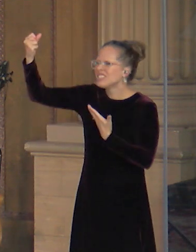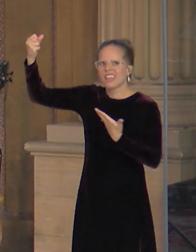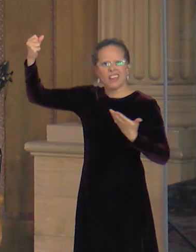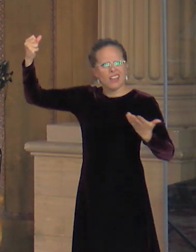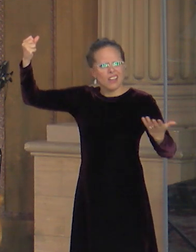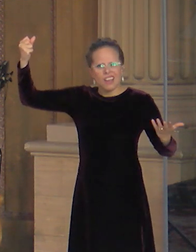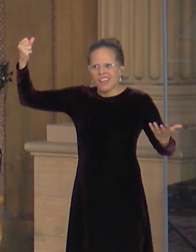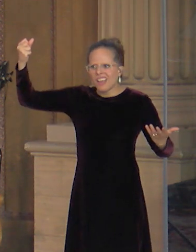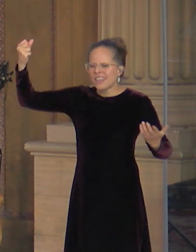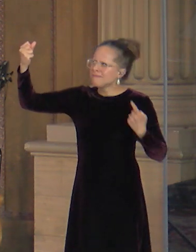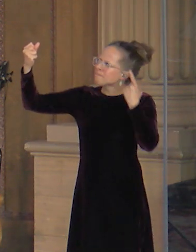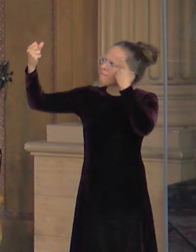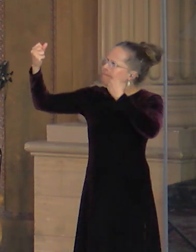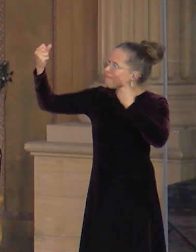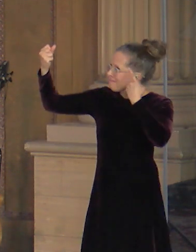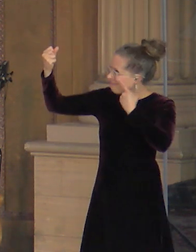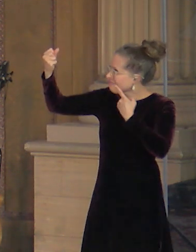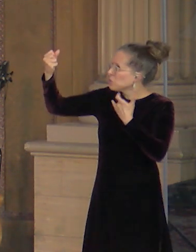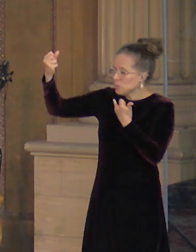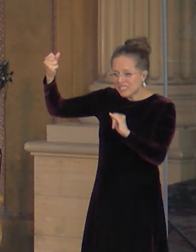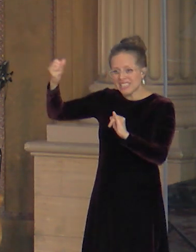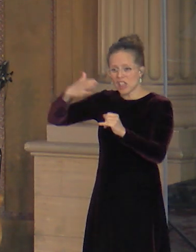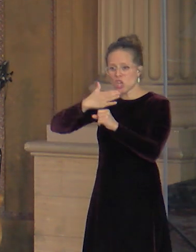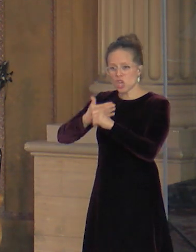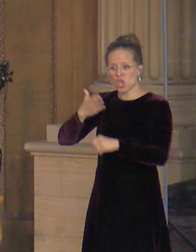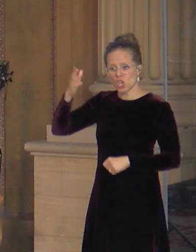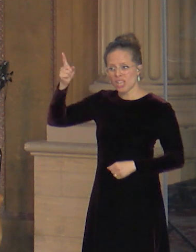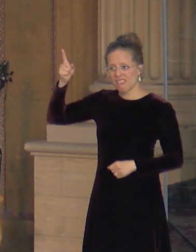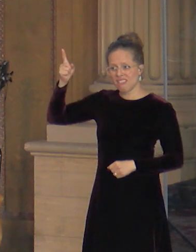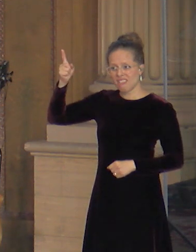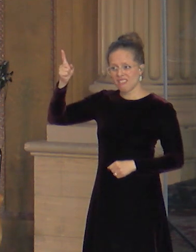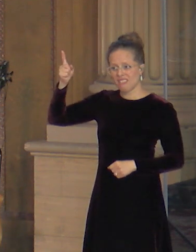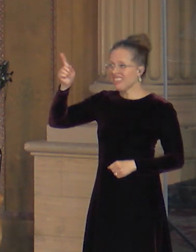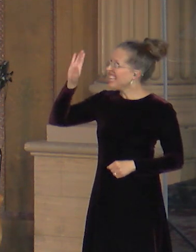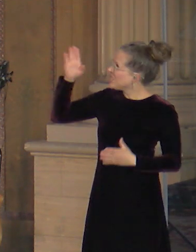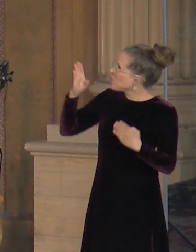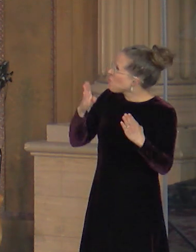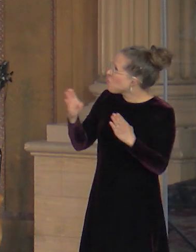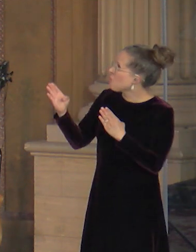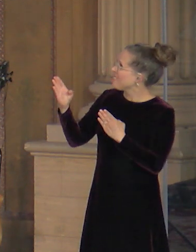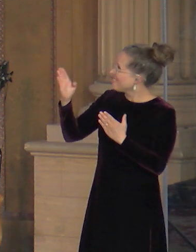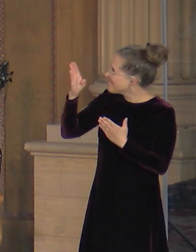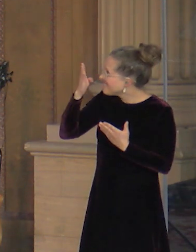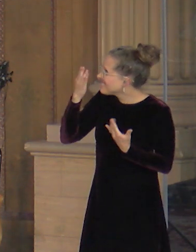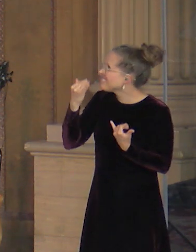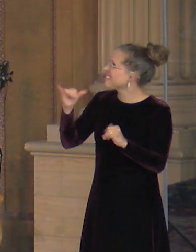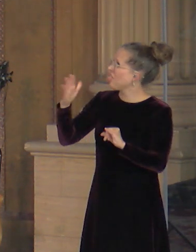I have to start to wonder if if he's still good if his way is still good if he's still good to me